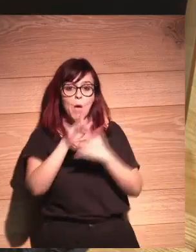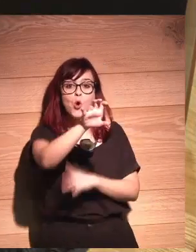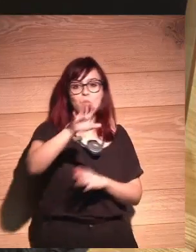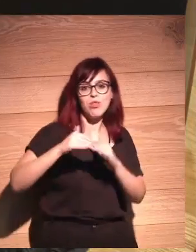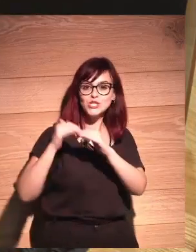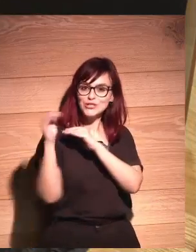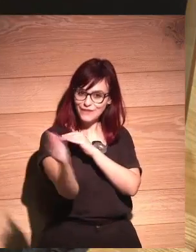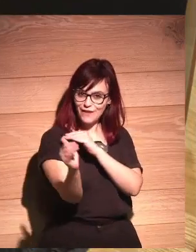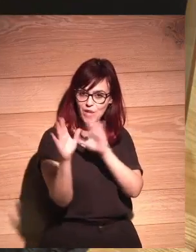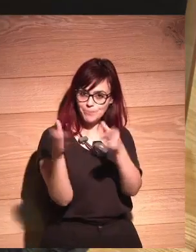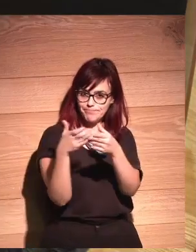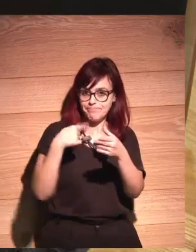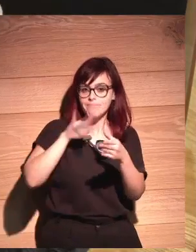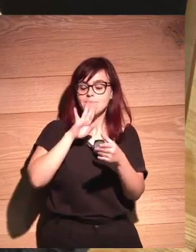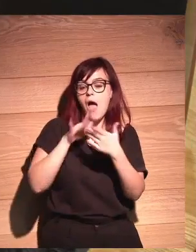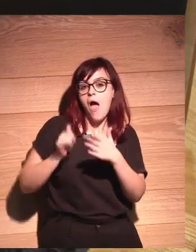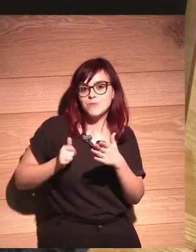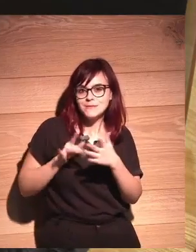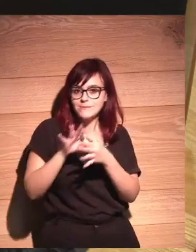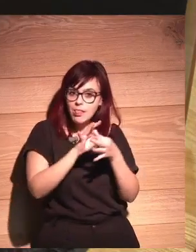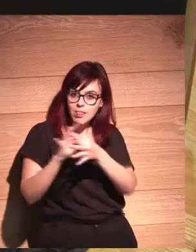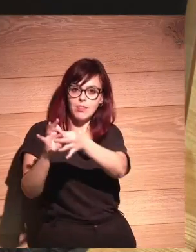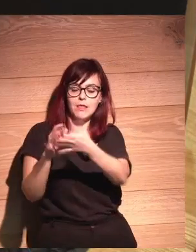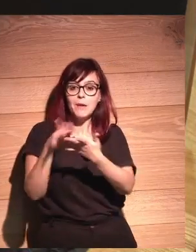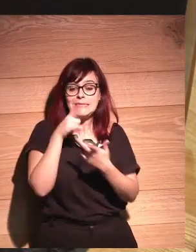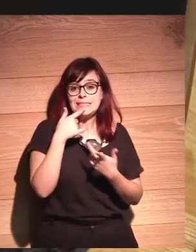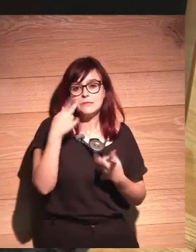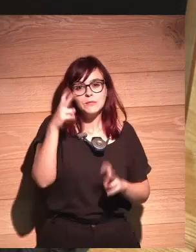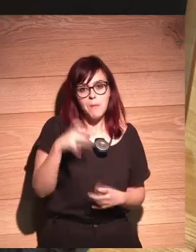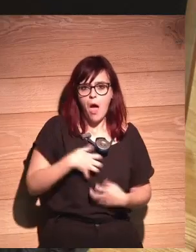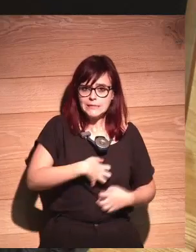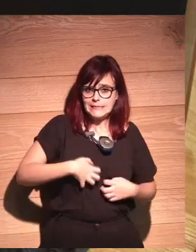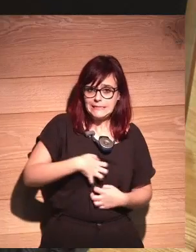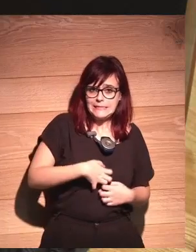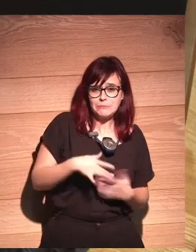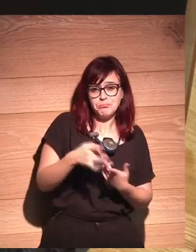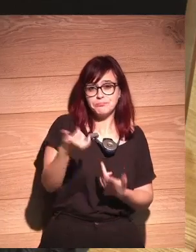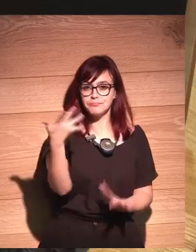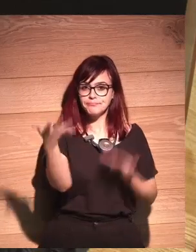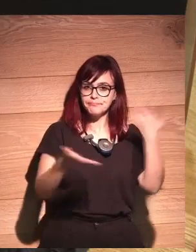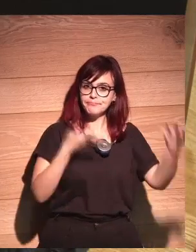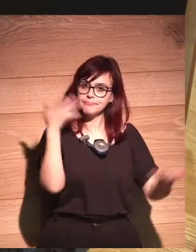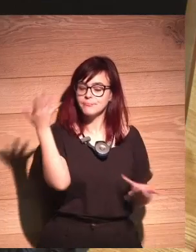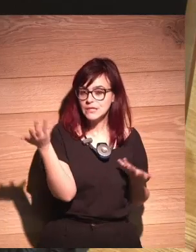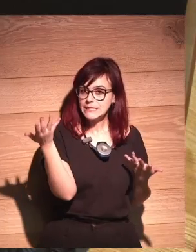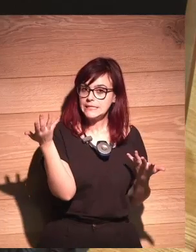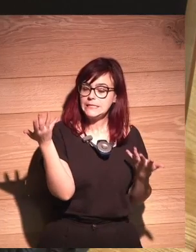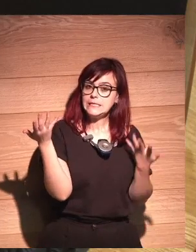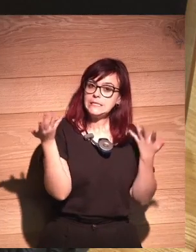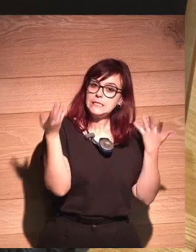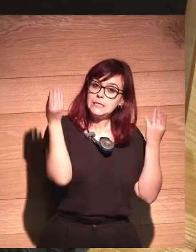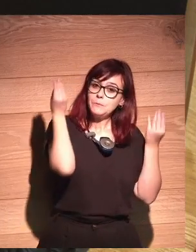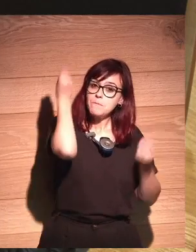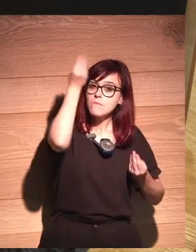more difficult. So these sustainable communities are essential to be able to articulate things. And then